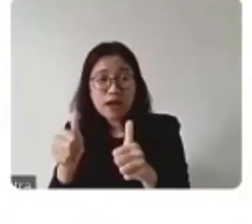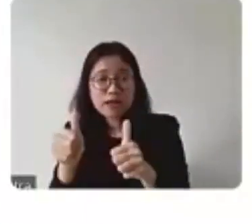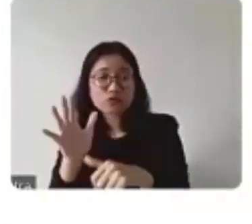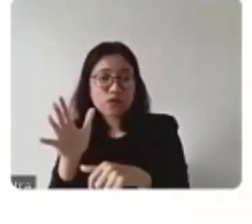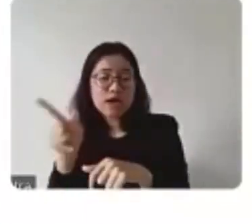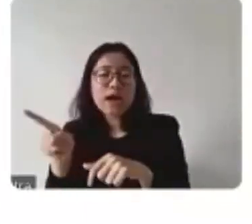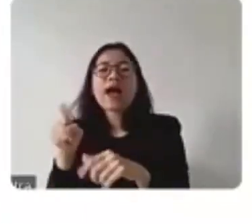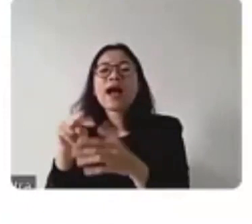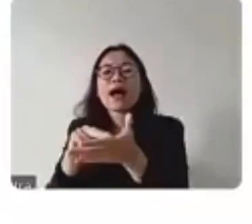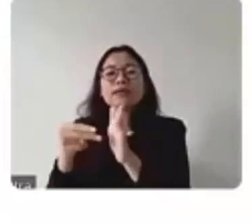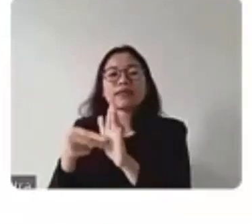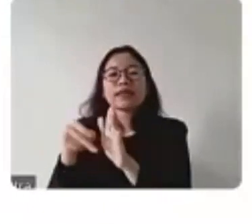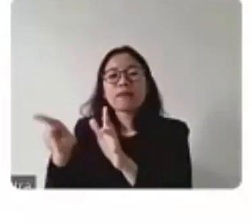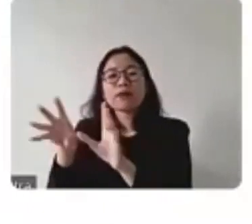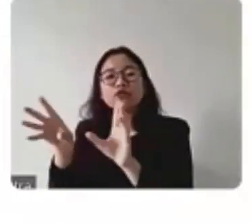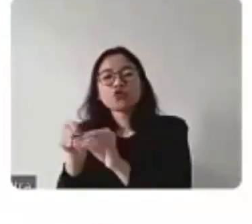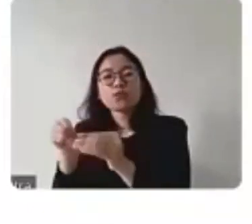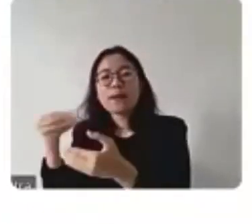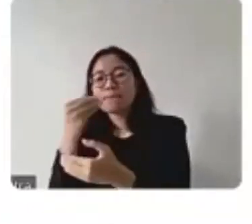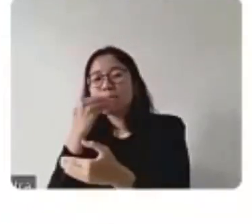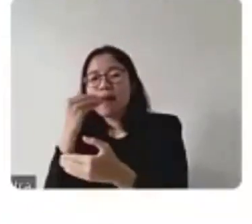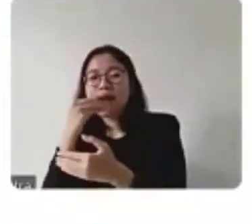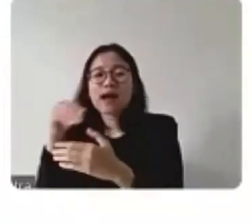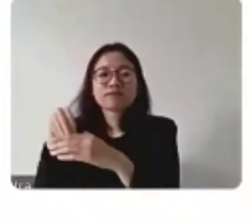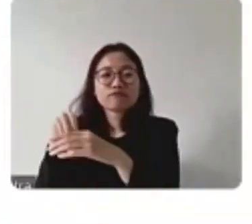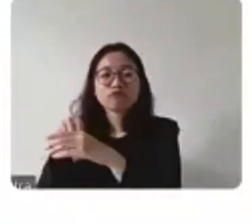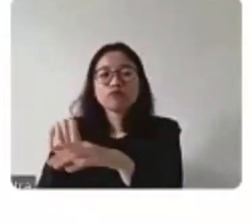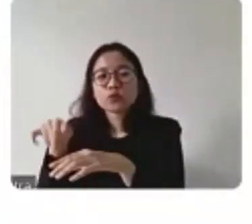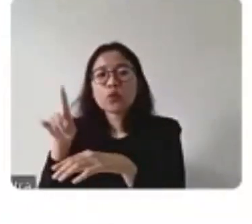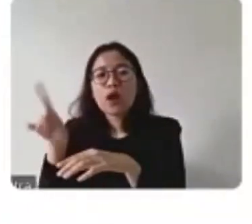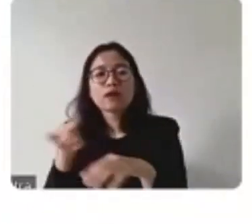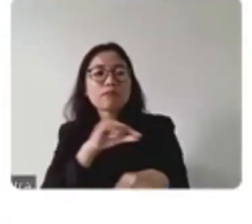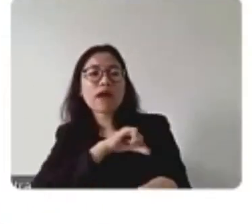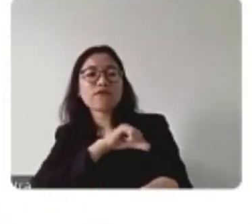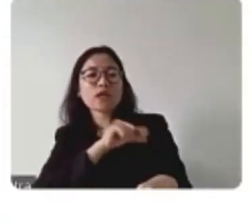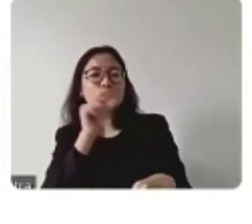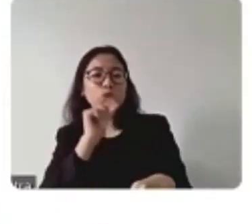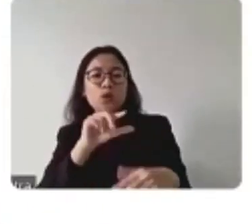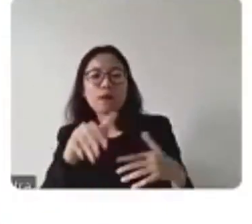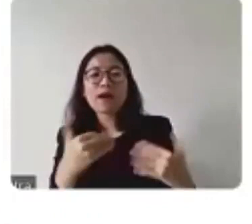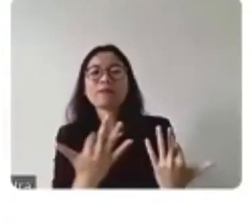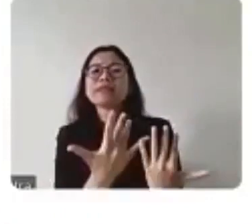it would also support to